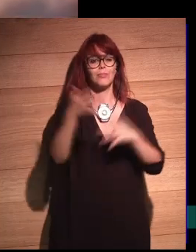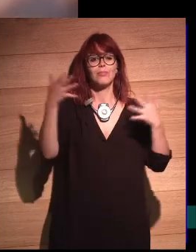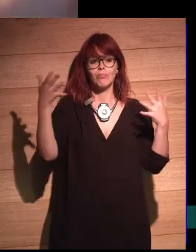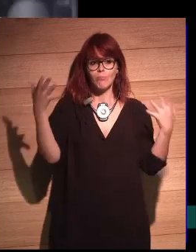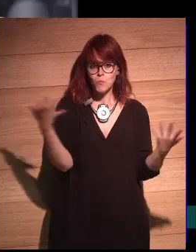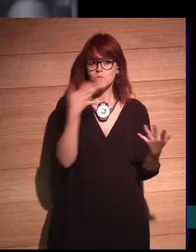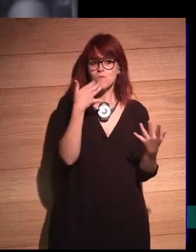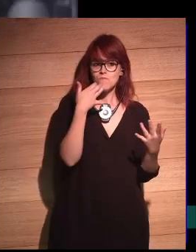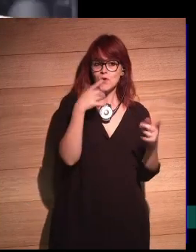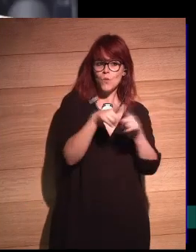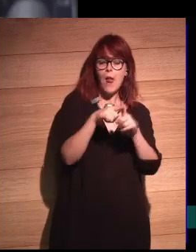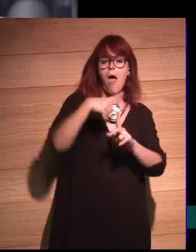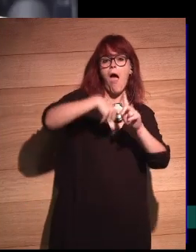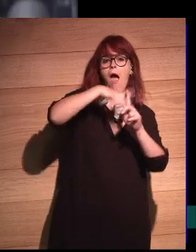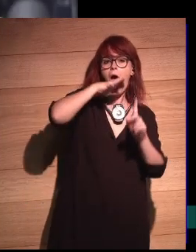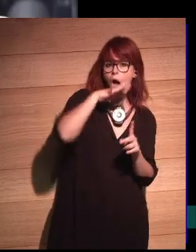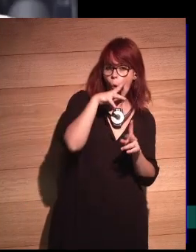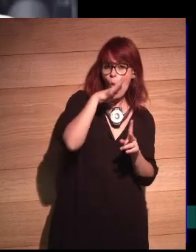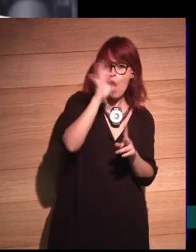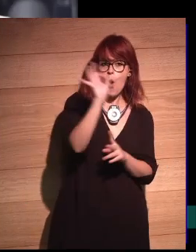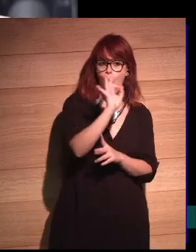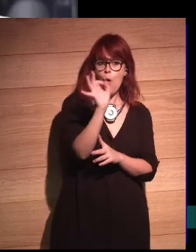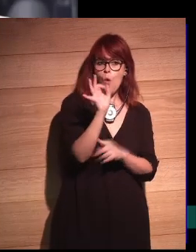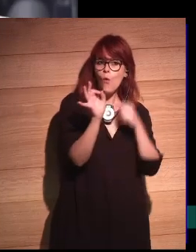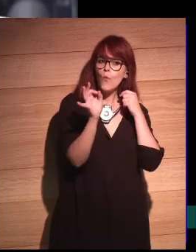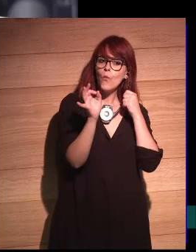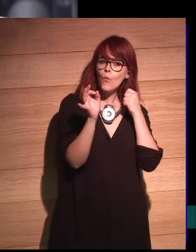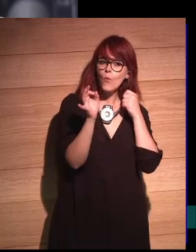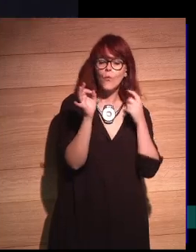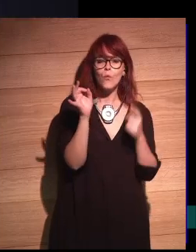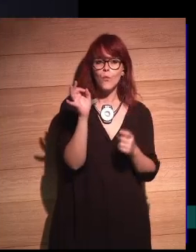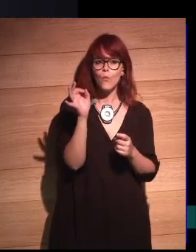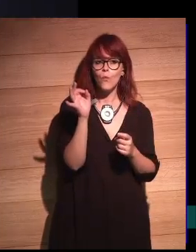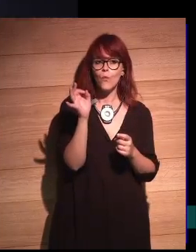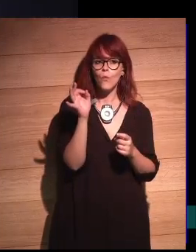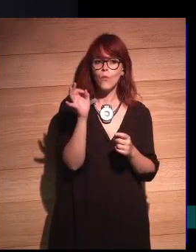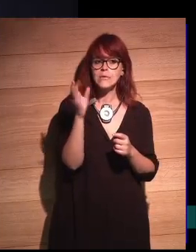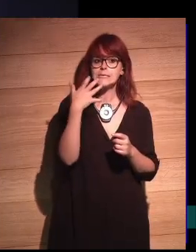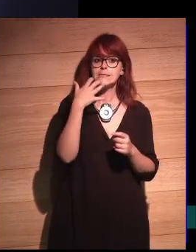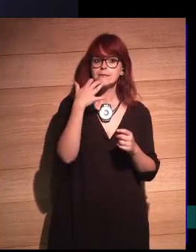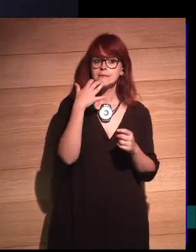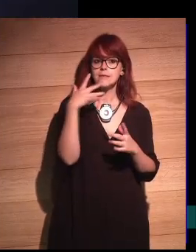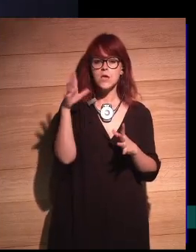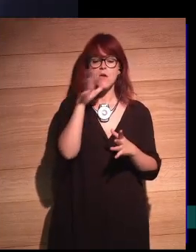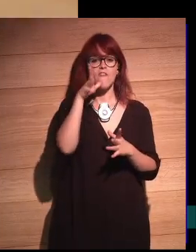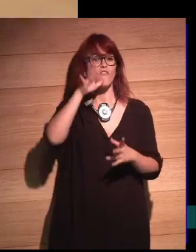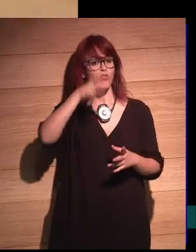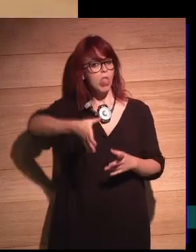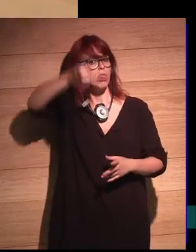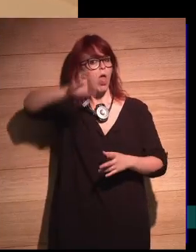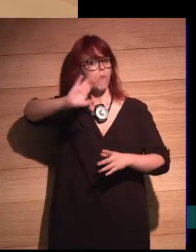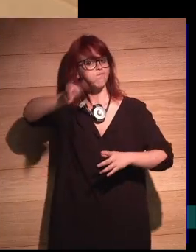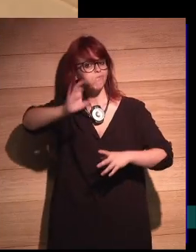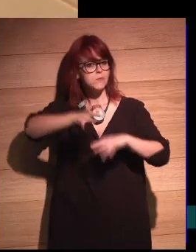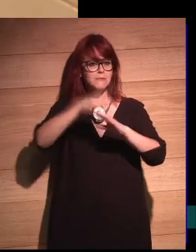water, which has NFC at the bottom of the bottle. So when you pick up the bottle, it knows that